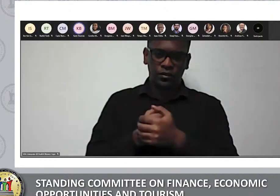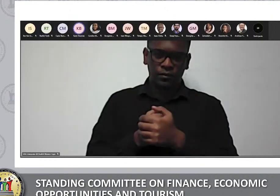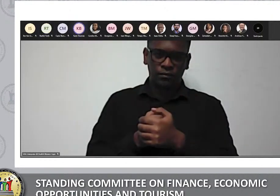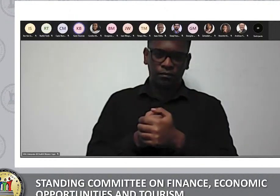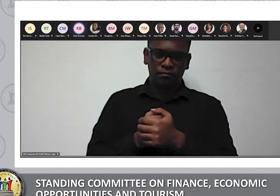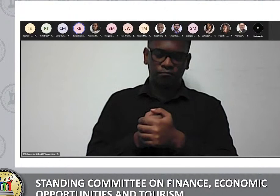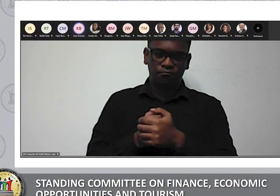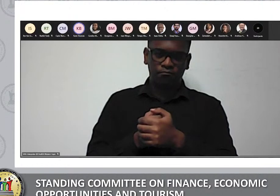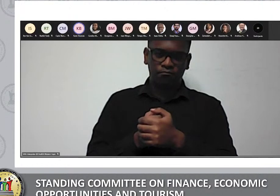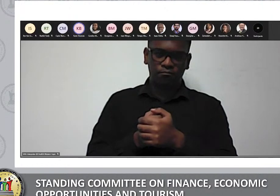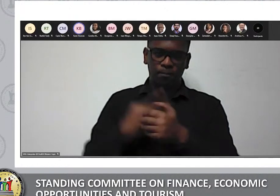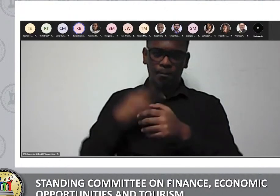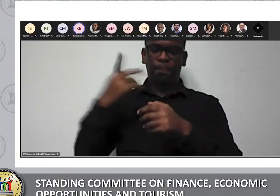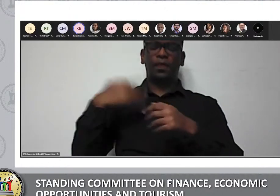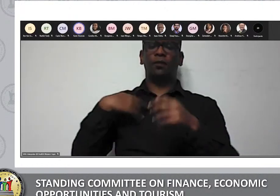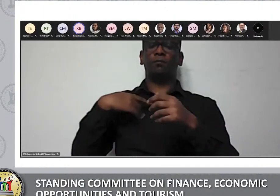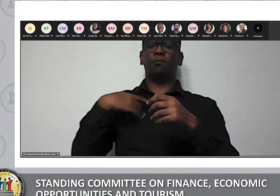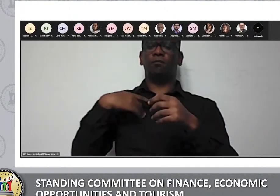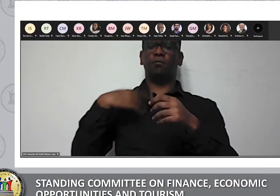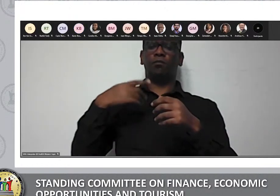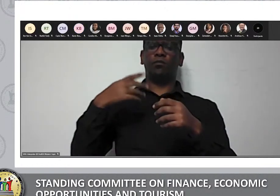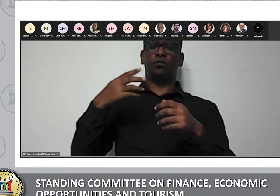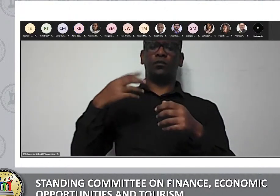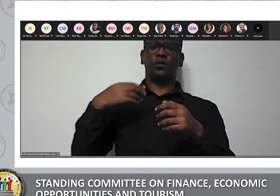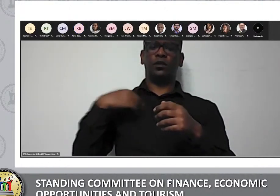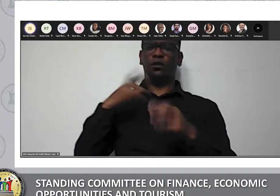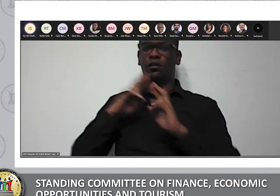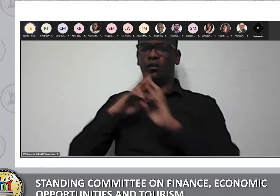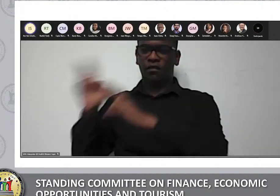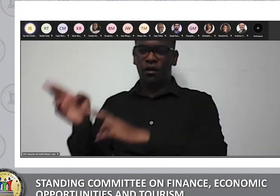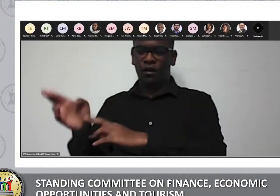I'll defer that one to the economists.